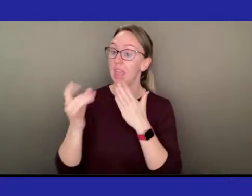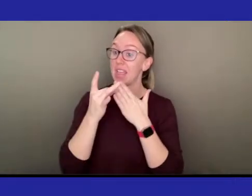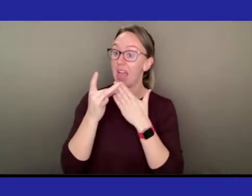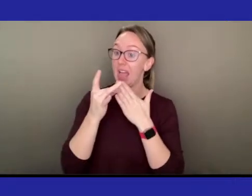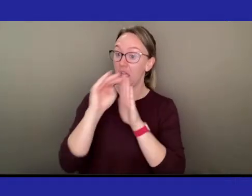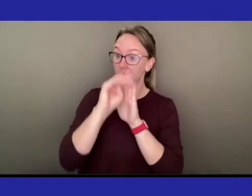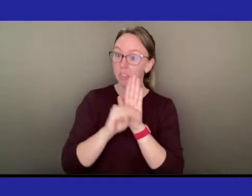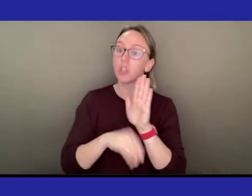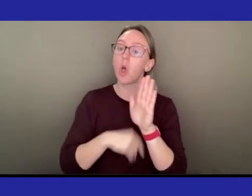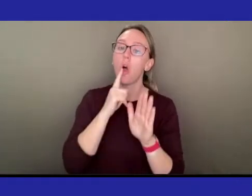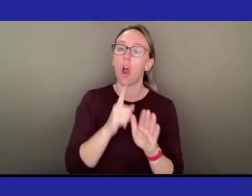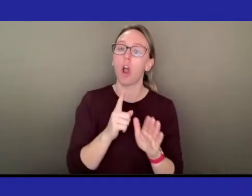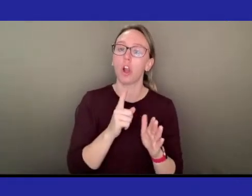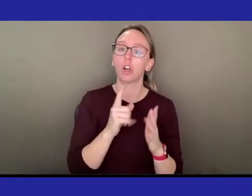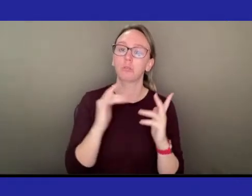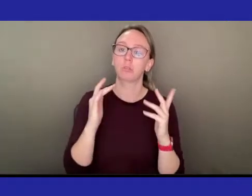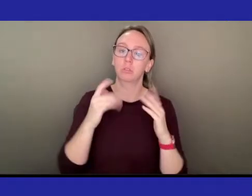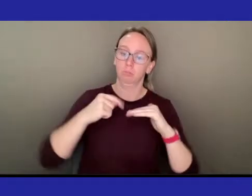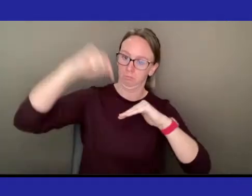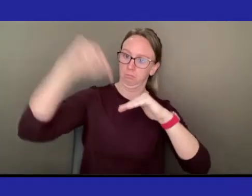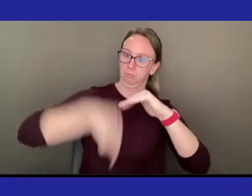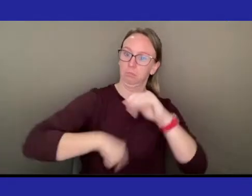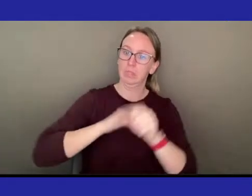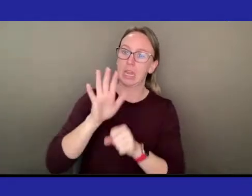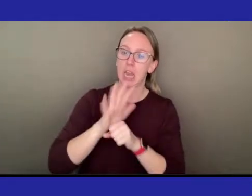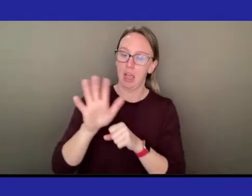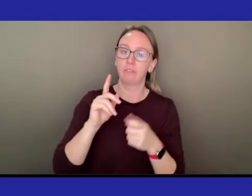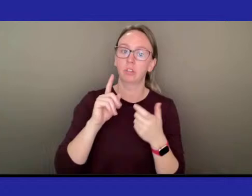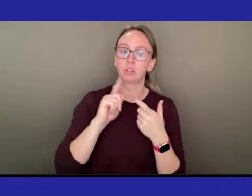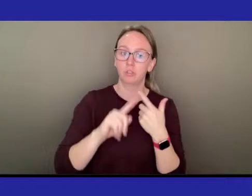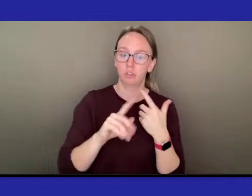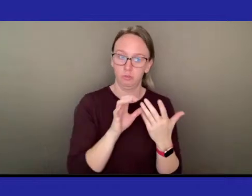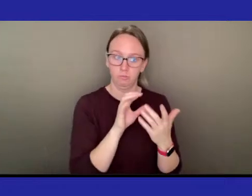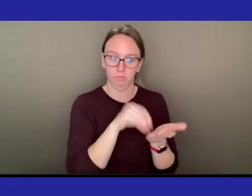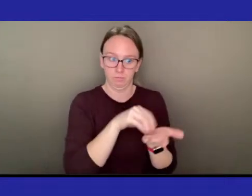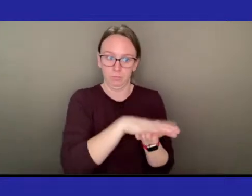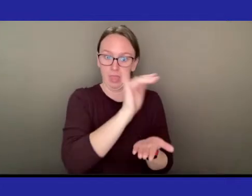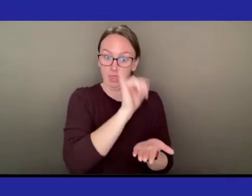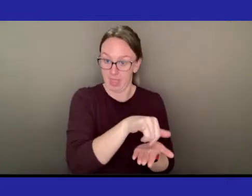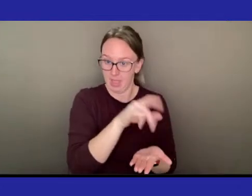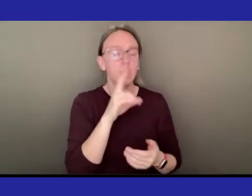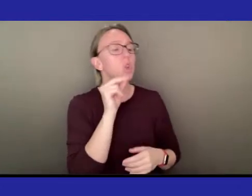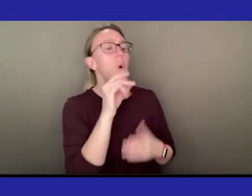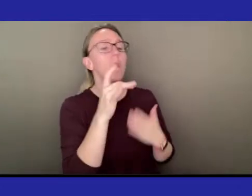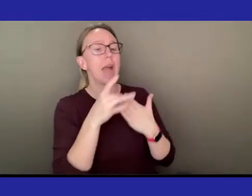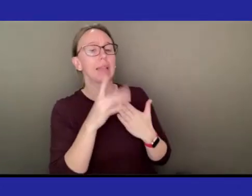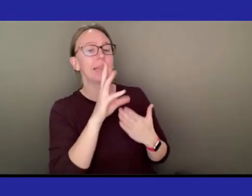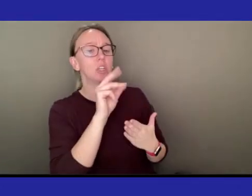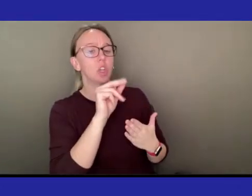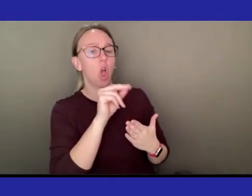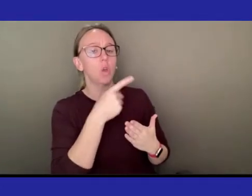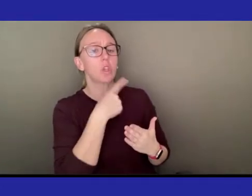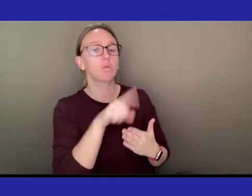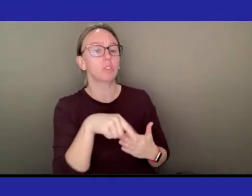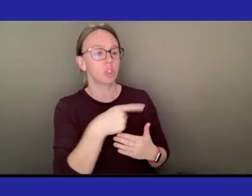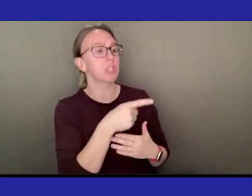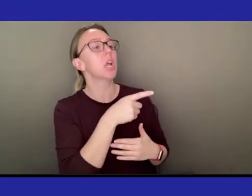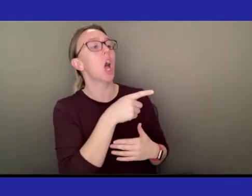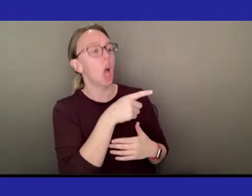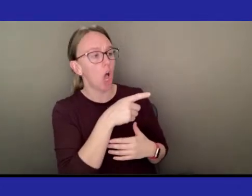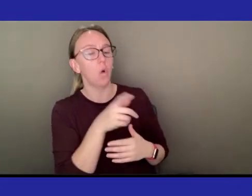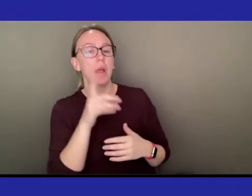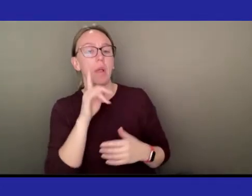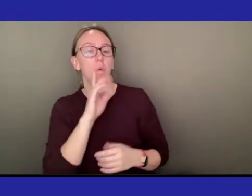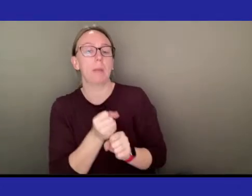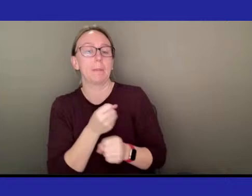sophisticated enough. I don't think the guidelines. Not do the it. guidelines. You would just be using a sort of off-label, if you will. Off-label, You would yeah. be making a clinical